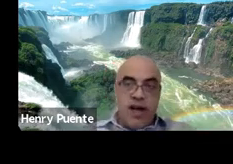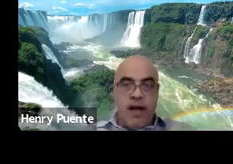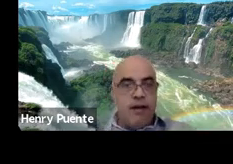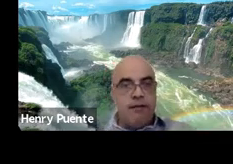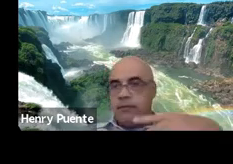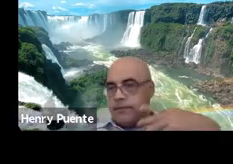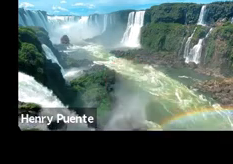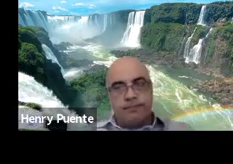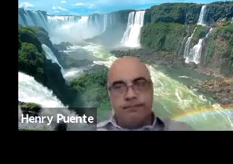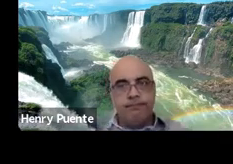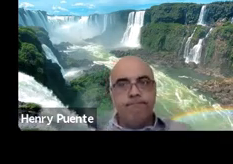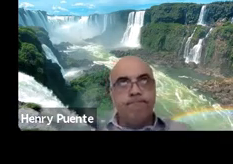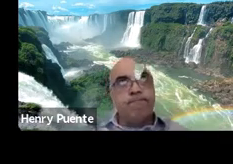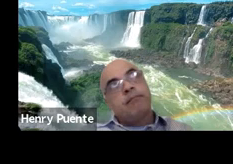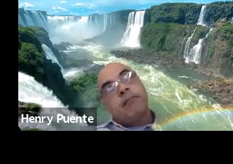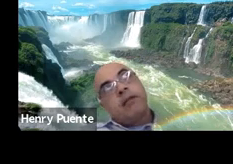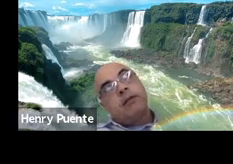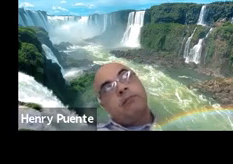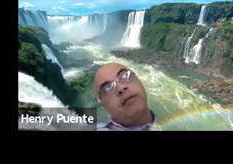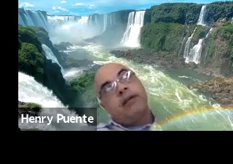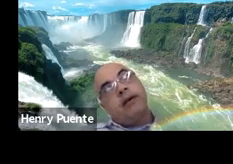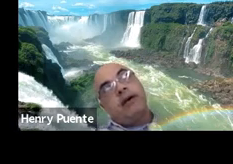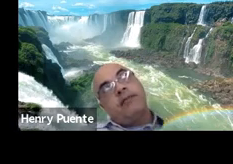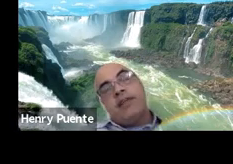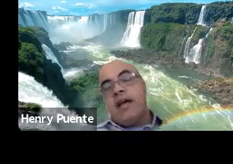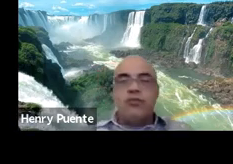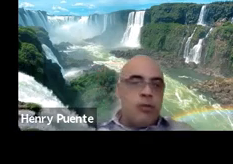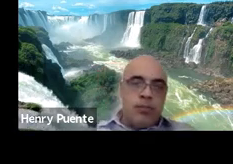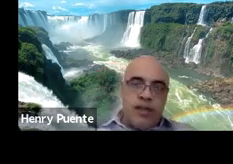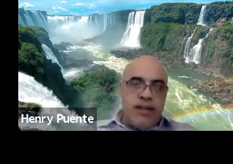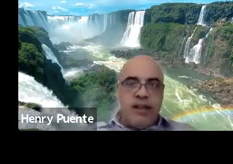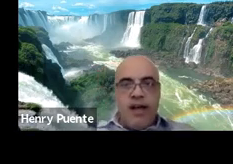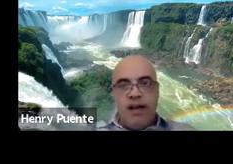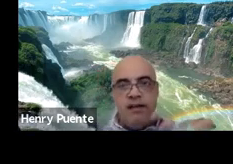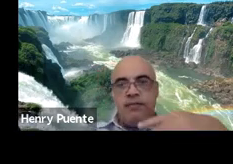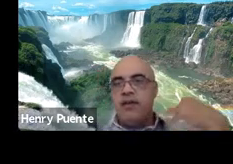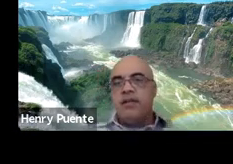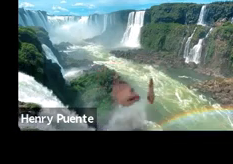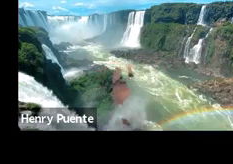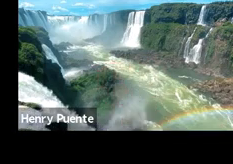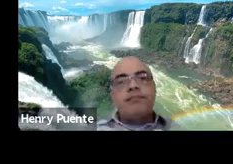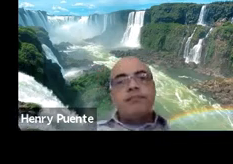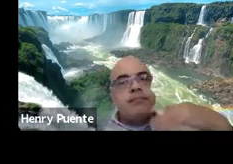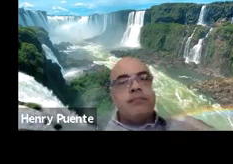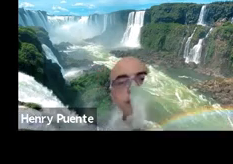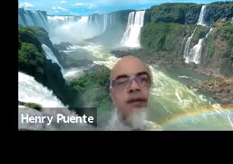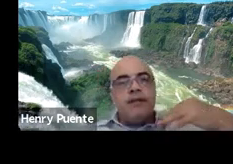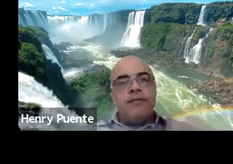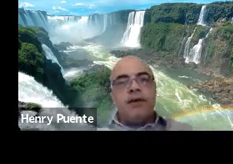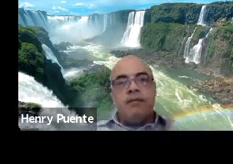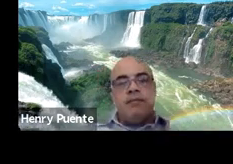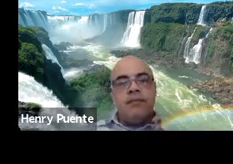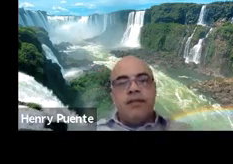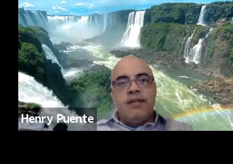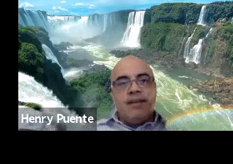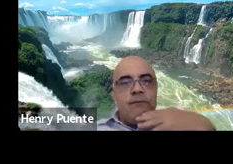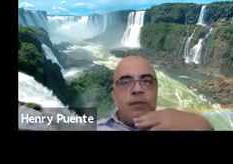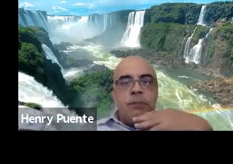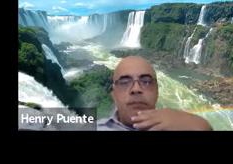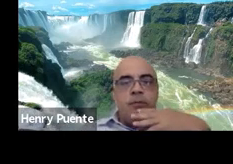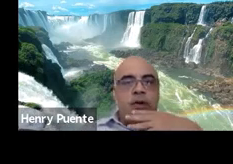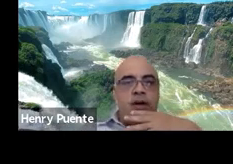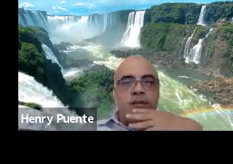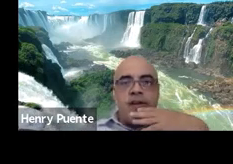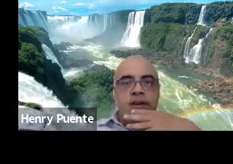concert live. Could be a theatrical play live. If